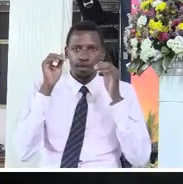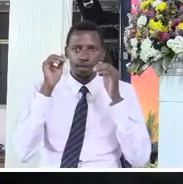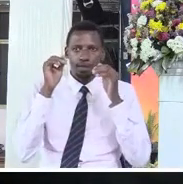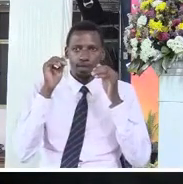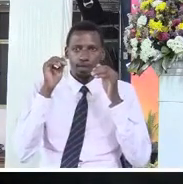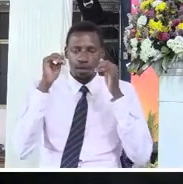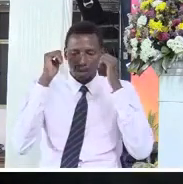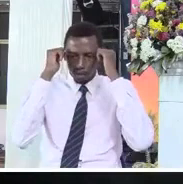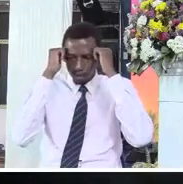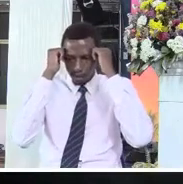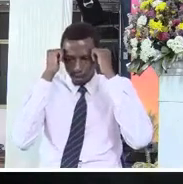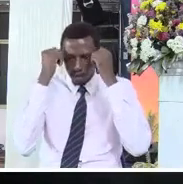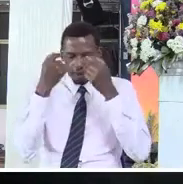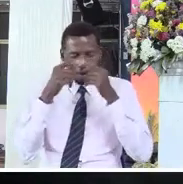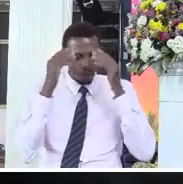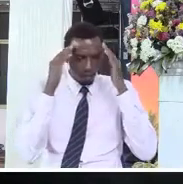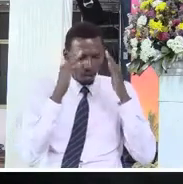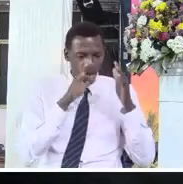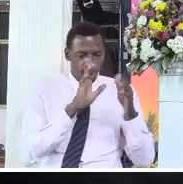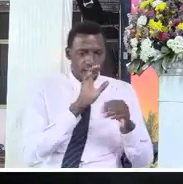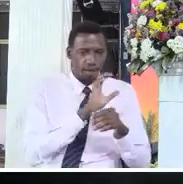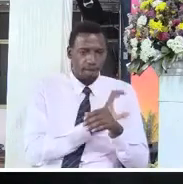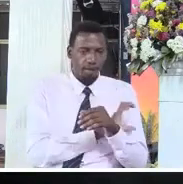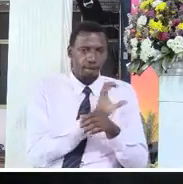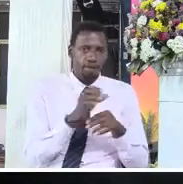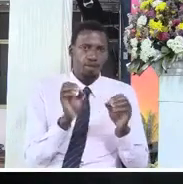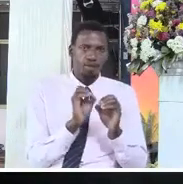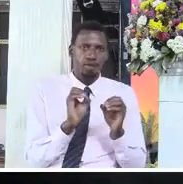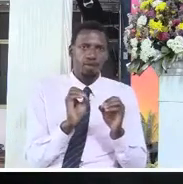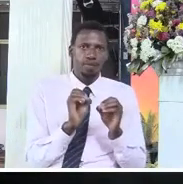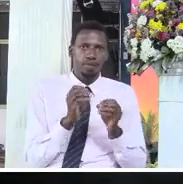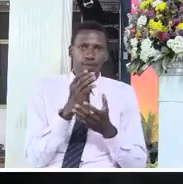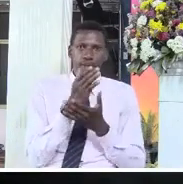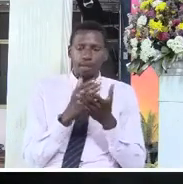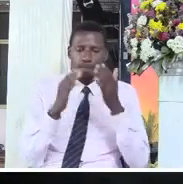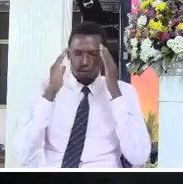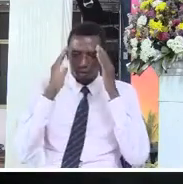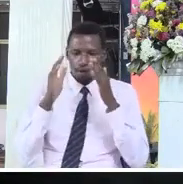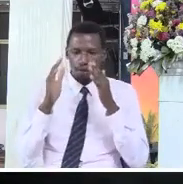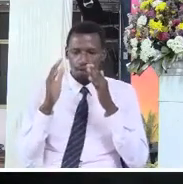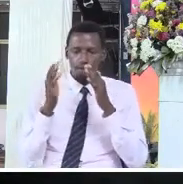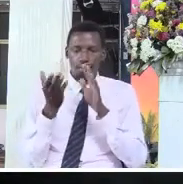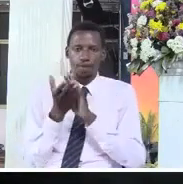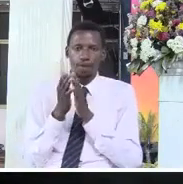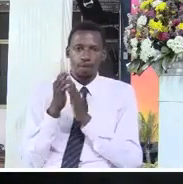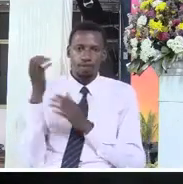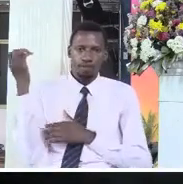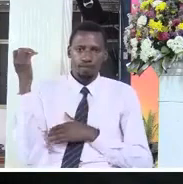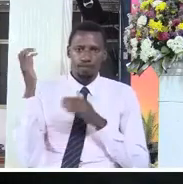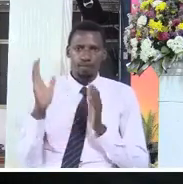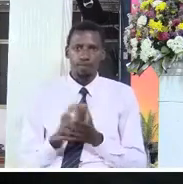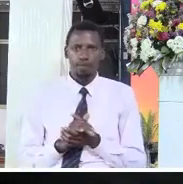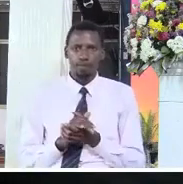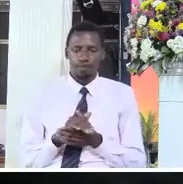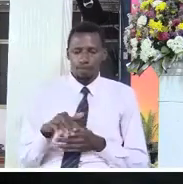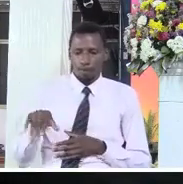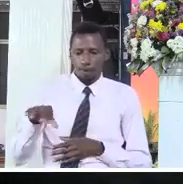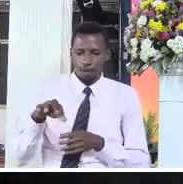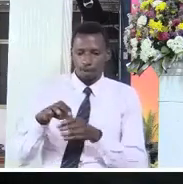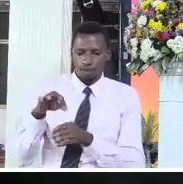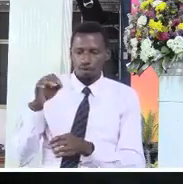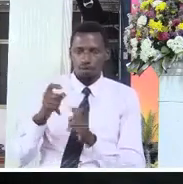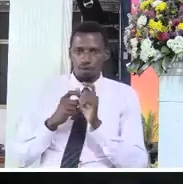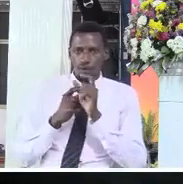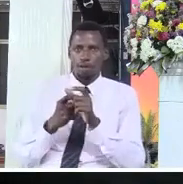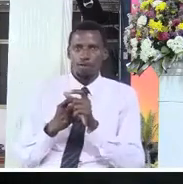fields. They are focused on medical missionary work. Some are focused on being evangelists. So in terms of spiritual gifts development, there is a